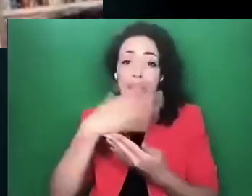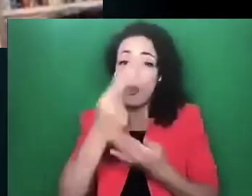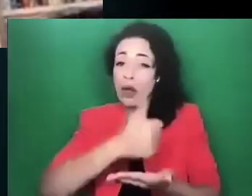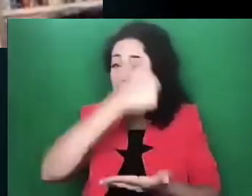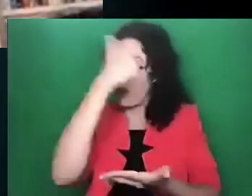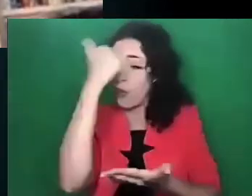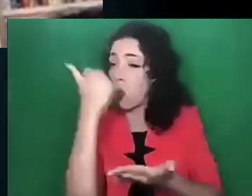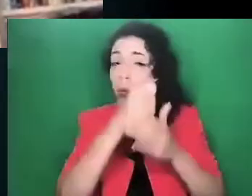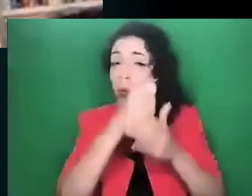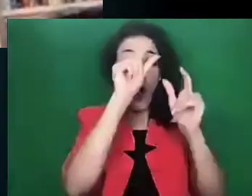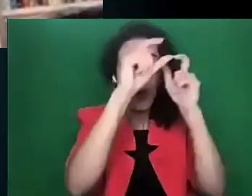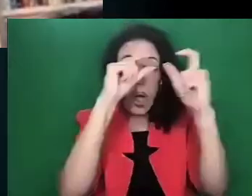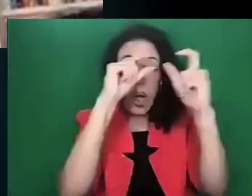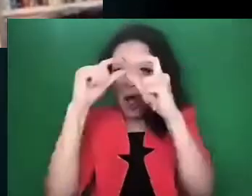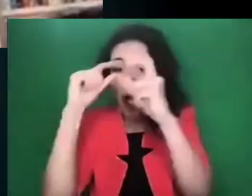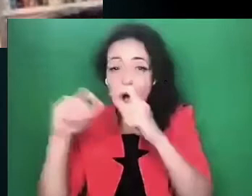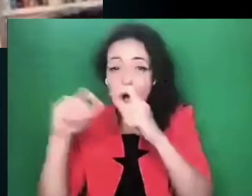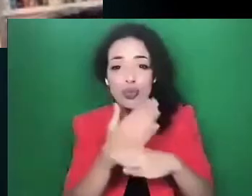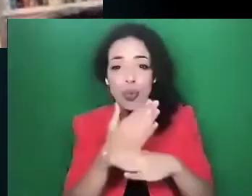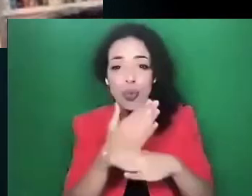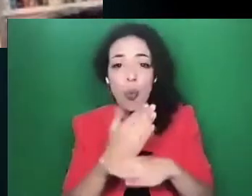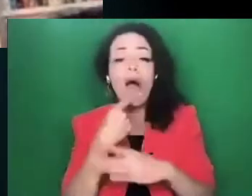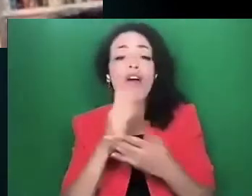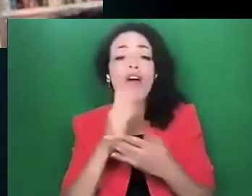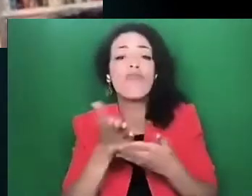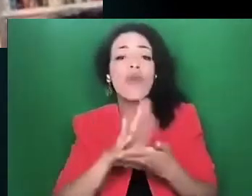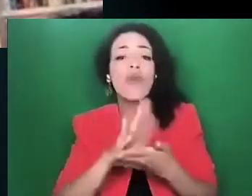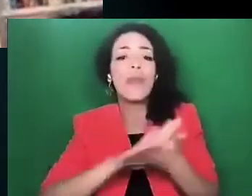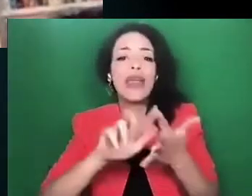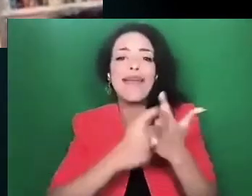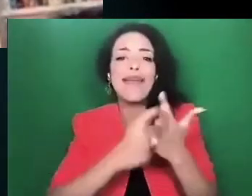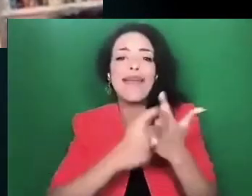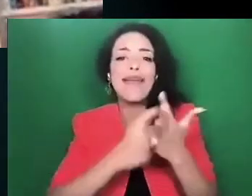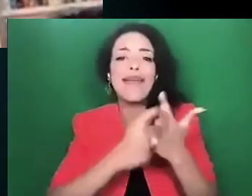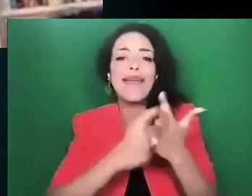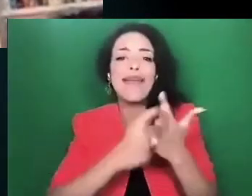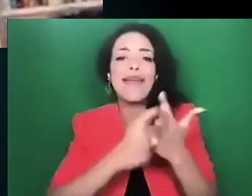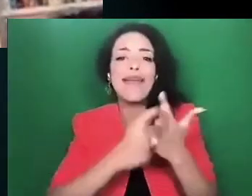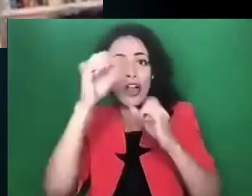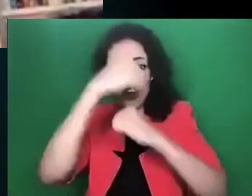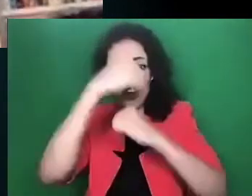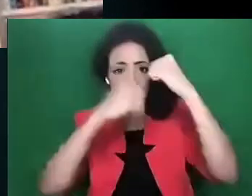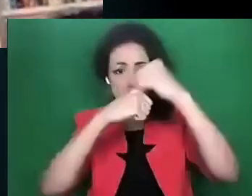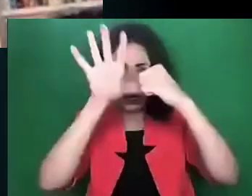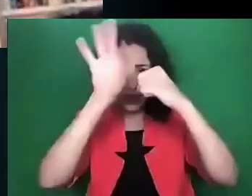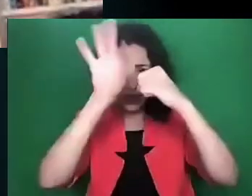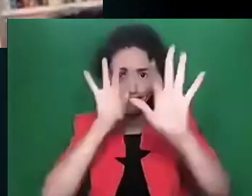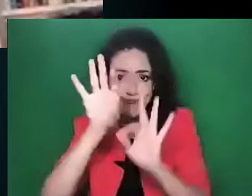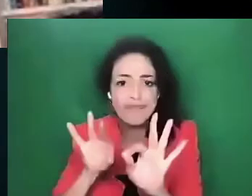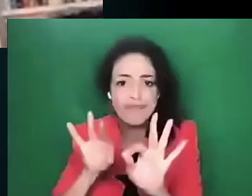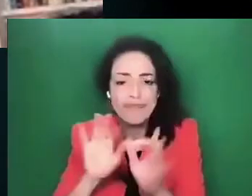Büyüktaşcıyan, Deconstructors, Volume 2. They're extraordinary because they are not only intriguing and